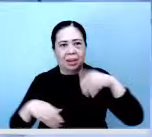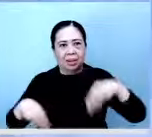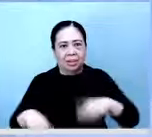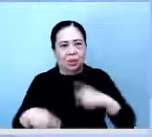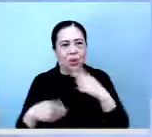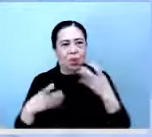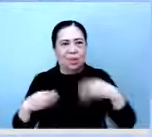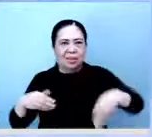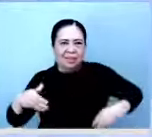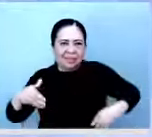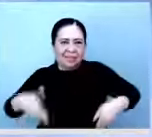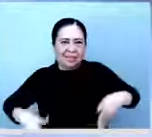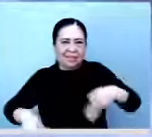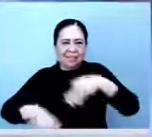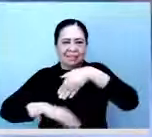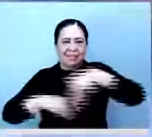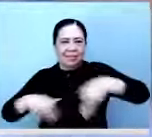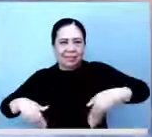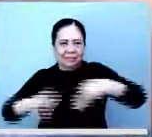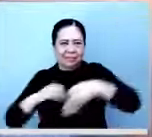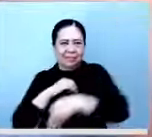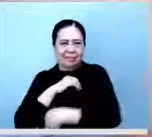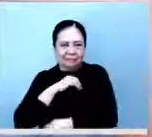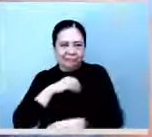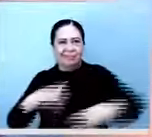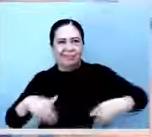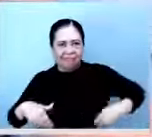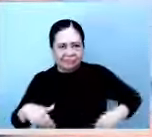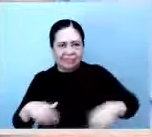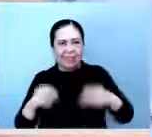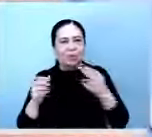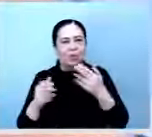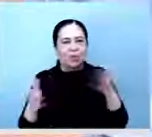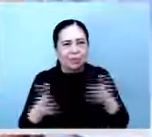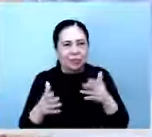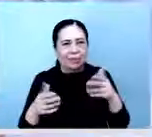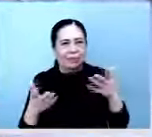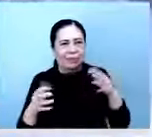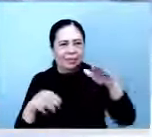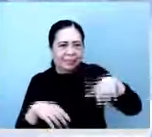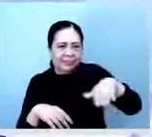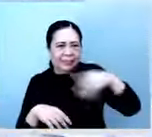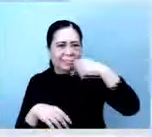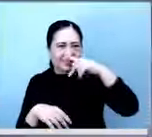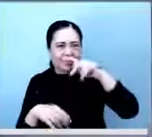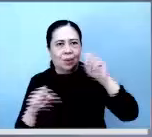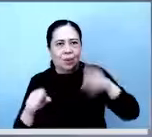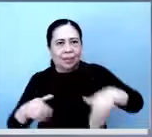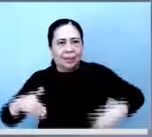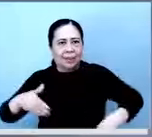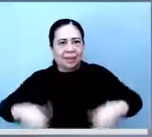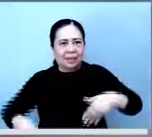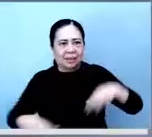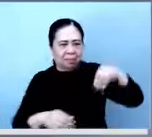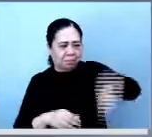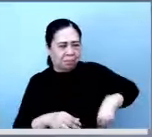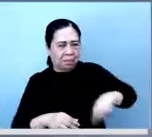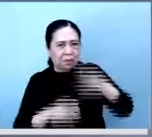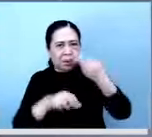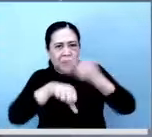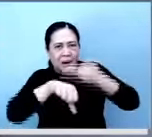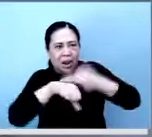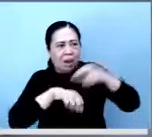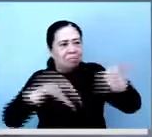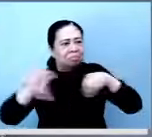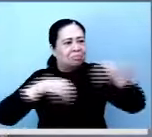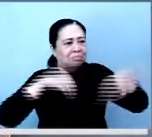likes pockets. So, parang ano, for smaller kids, they're like, pwede. Pwede. May mga nalalagay ng mga bato-bato, shell